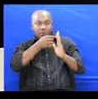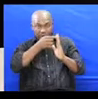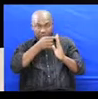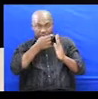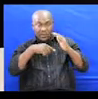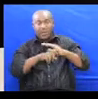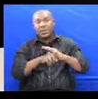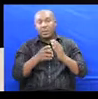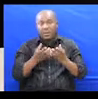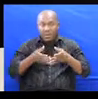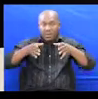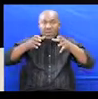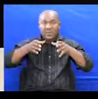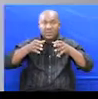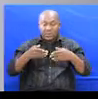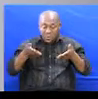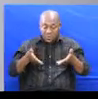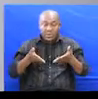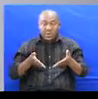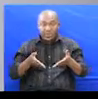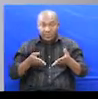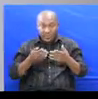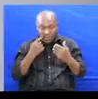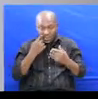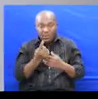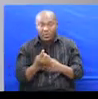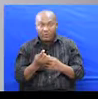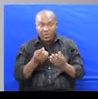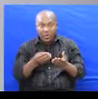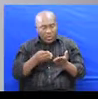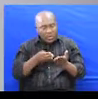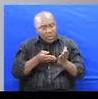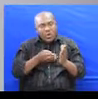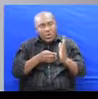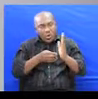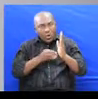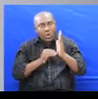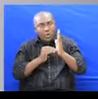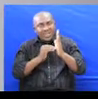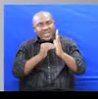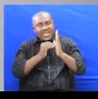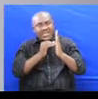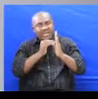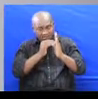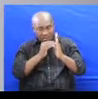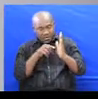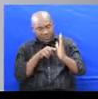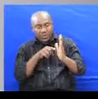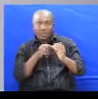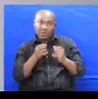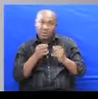our aim is to determine concentration of the reacting substance. Then before we go to determine